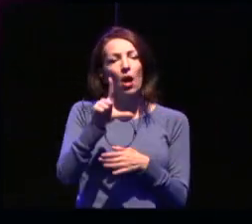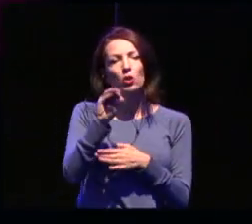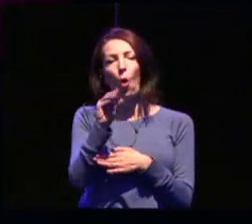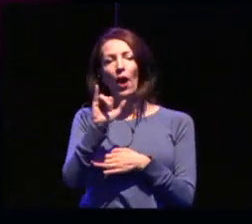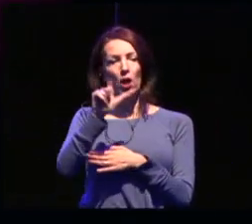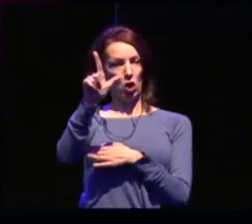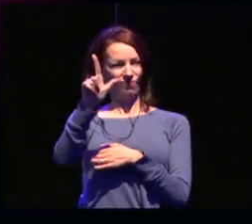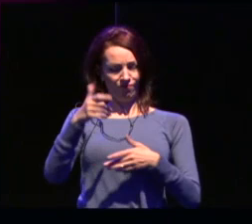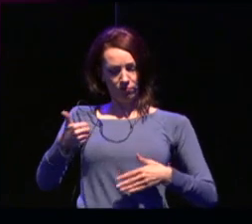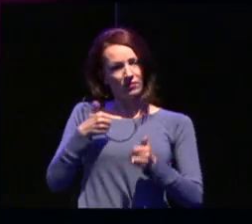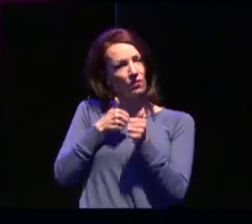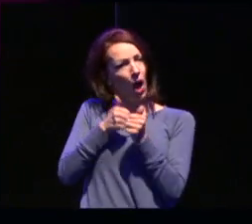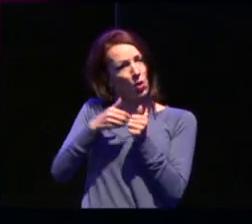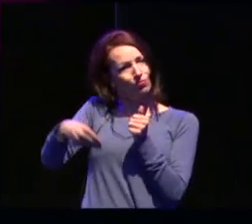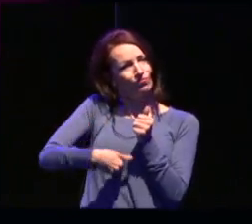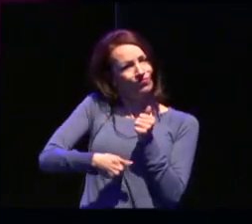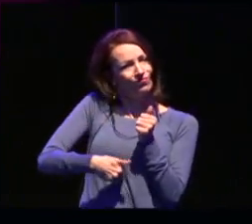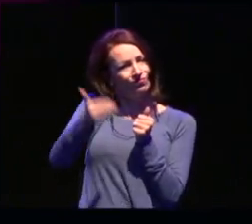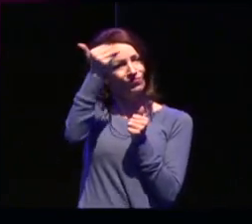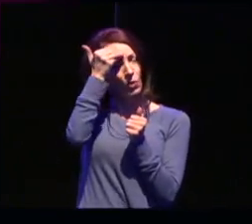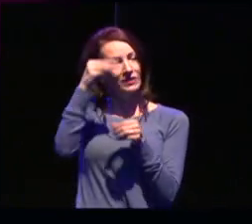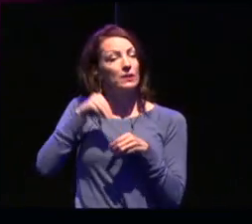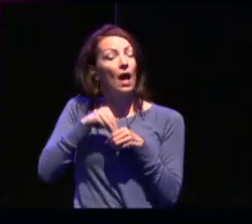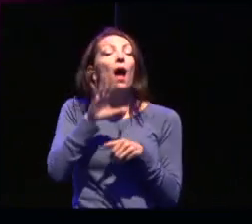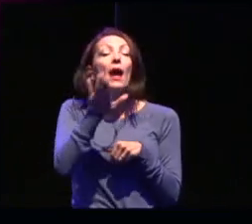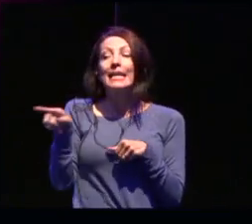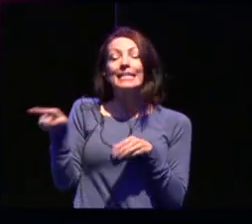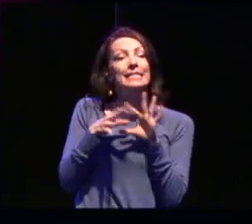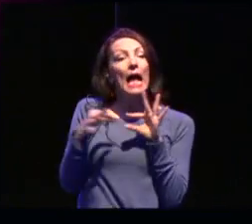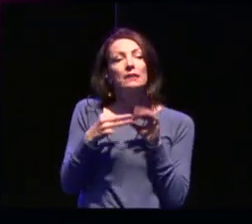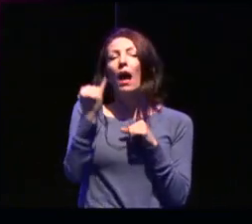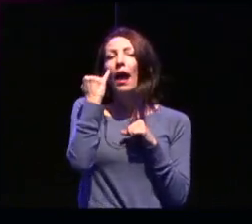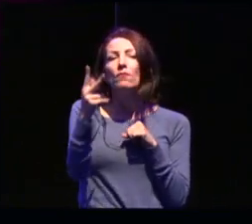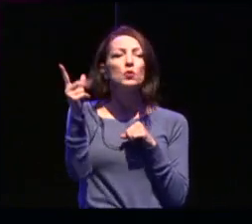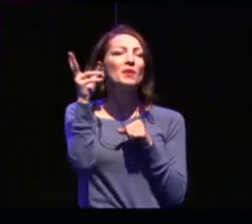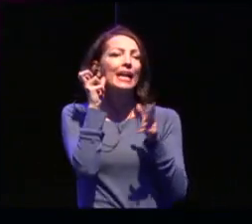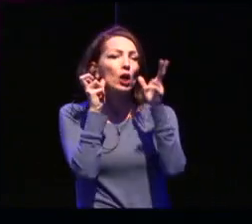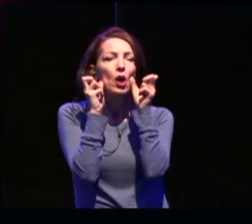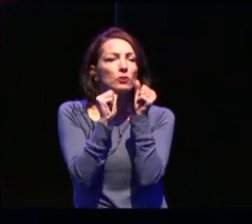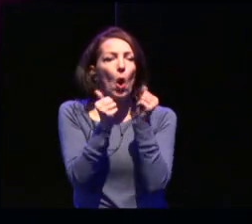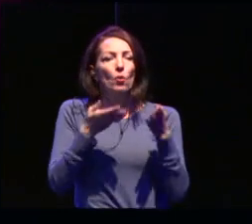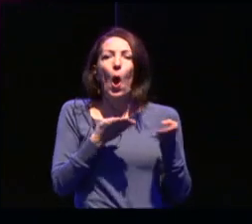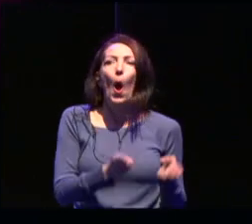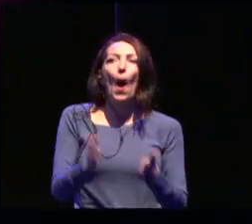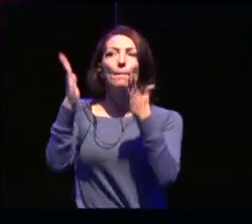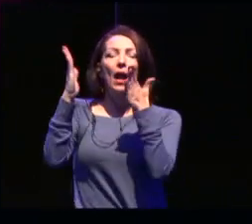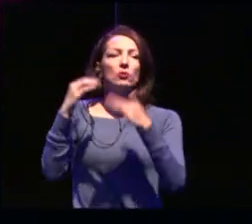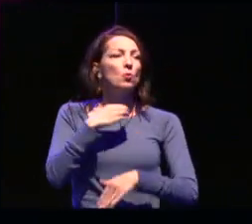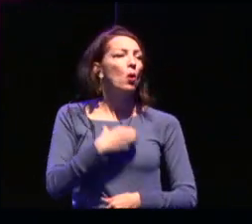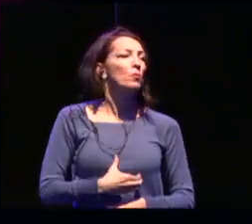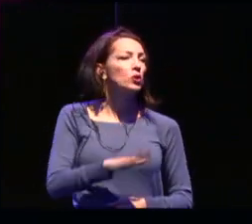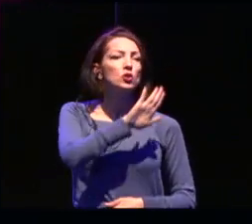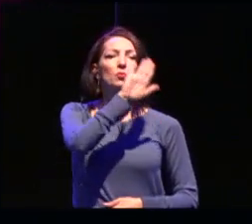soul. He goes on to say that if you hear the voice of the genuine and do not obey, you will wish that you